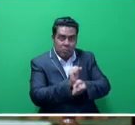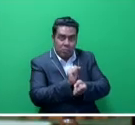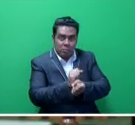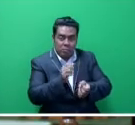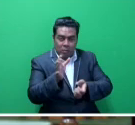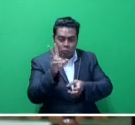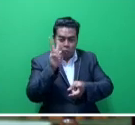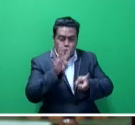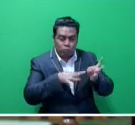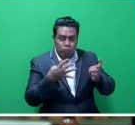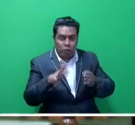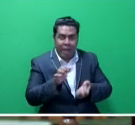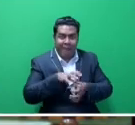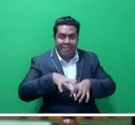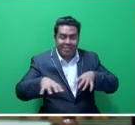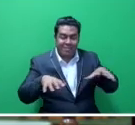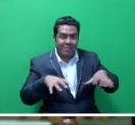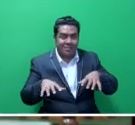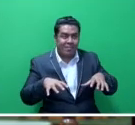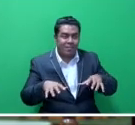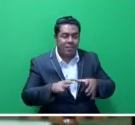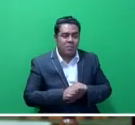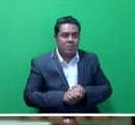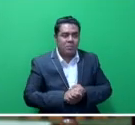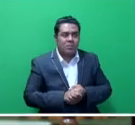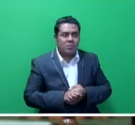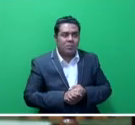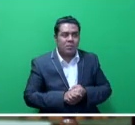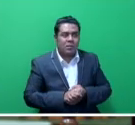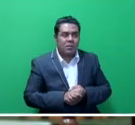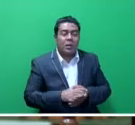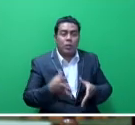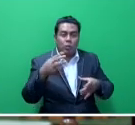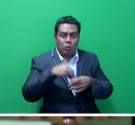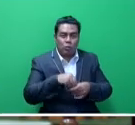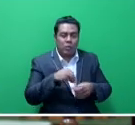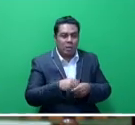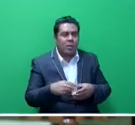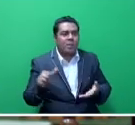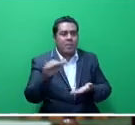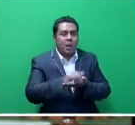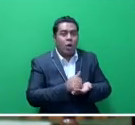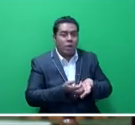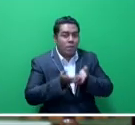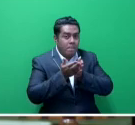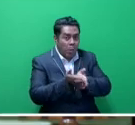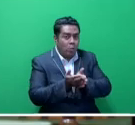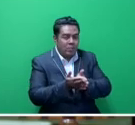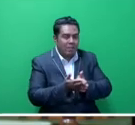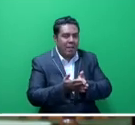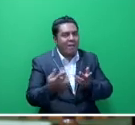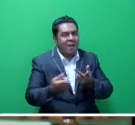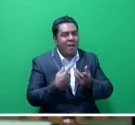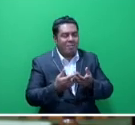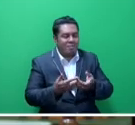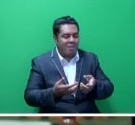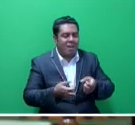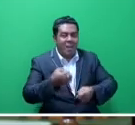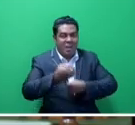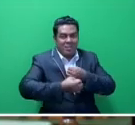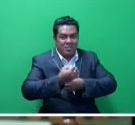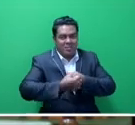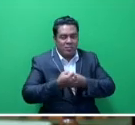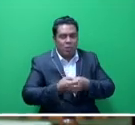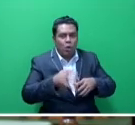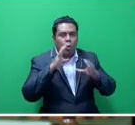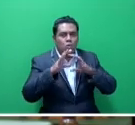activity and lower the response time of officers called to action, including procurement of boats and outboard motor engines, communication and other